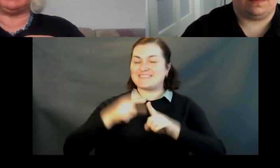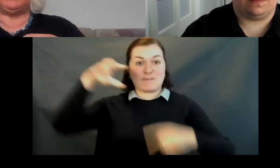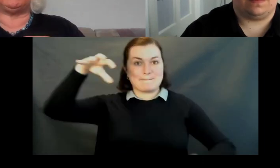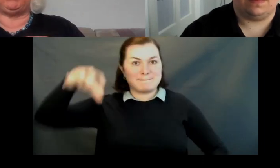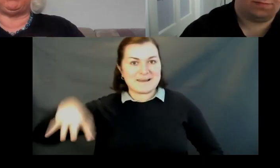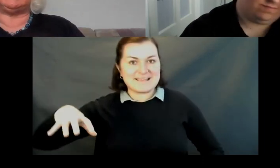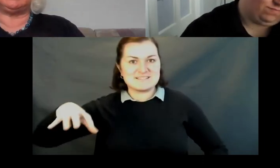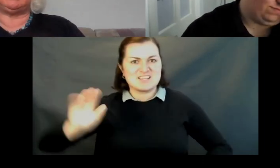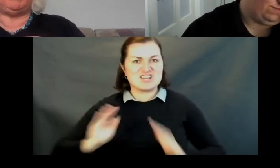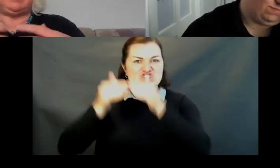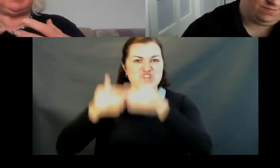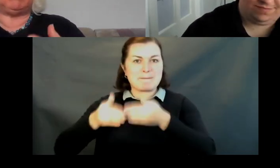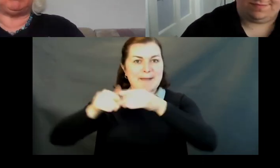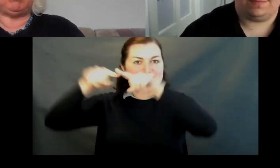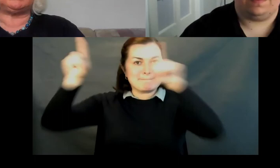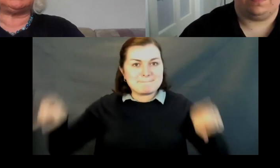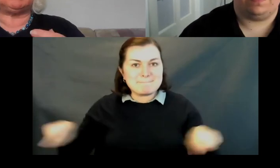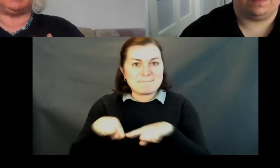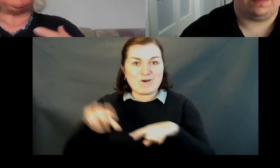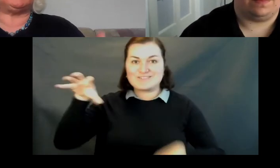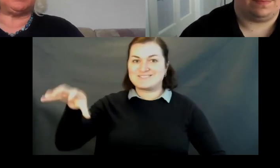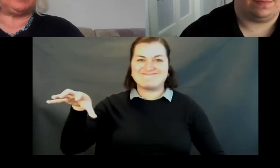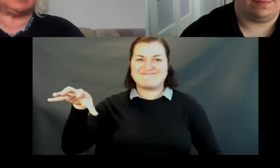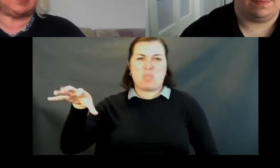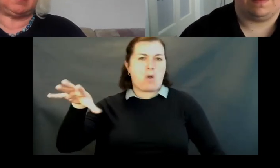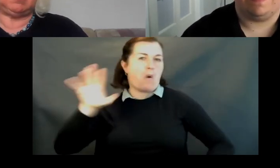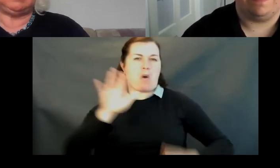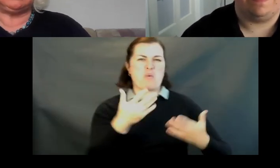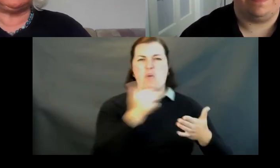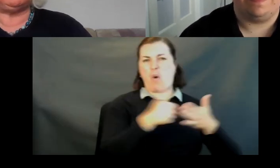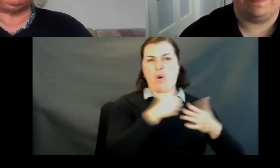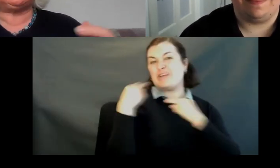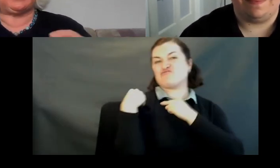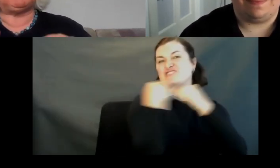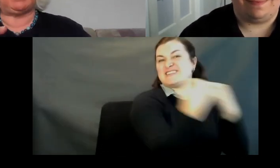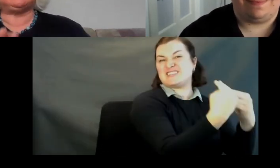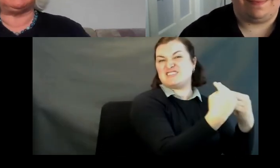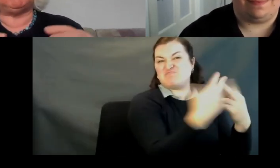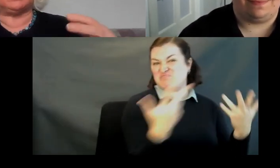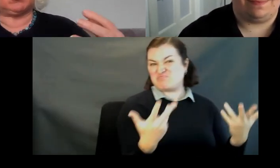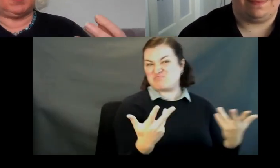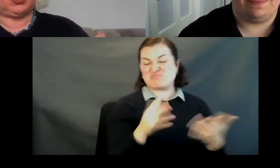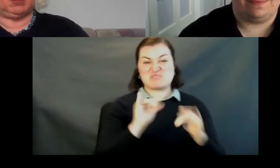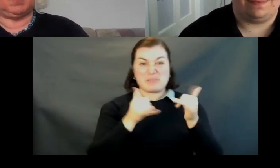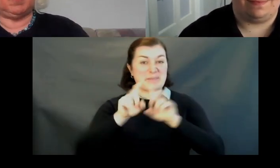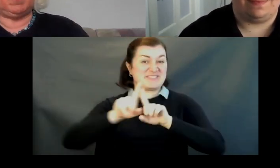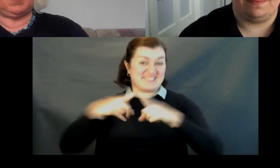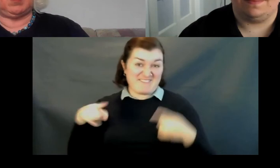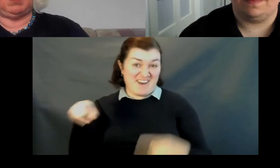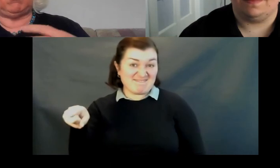II is not always a medieval court. Sometimes it's in a shipping container. So you need to have an idea of the